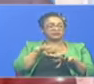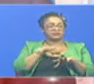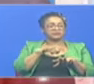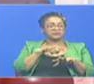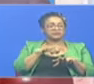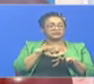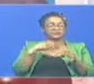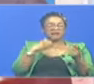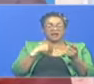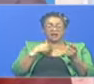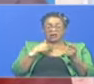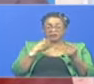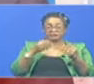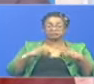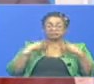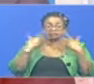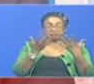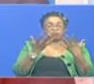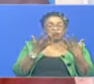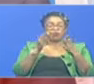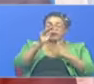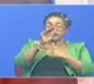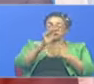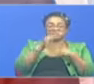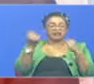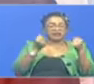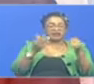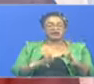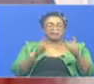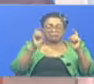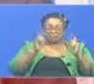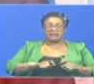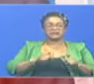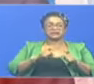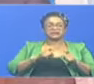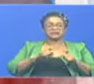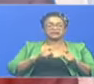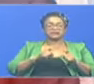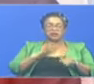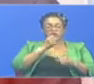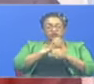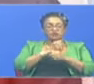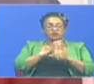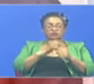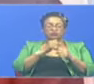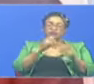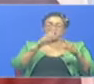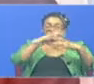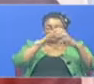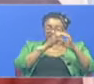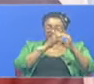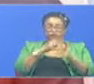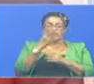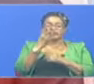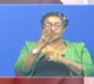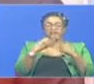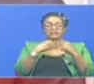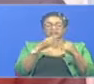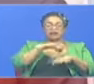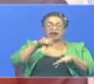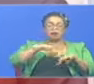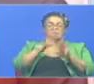already requested drivers to be able to present themselves for testing 48 hours before they travel, so that we can